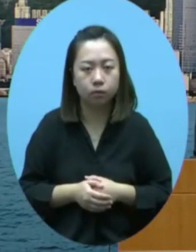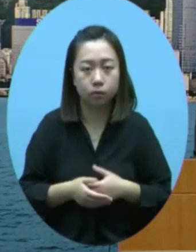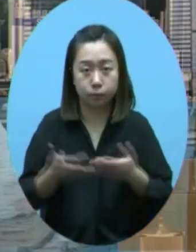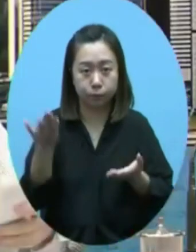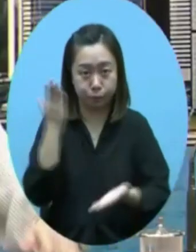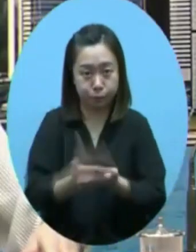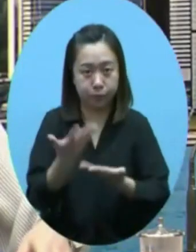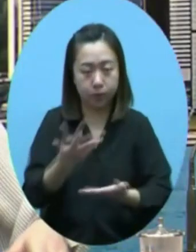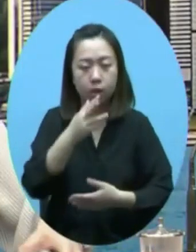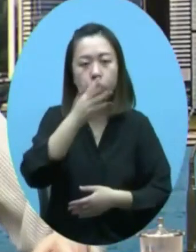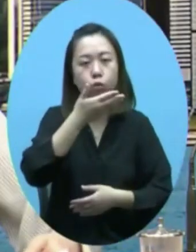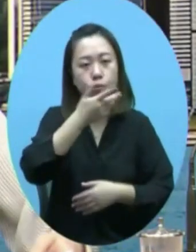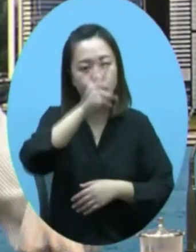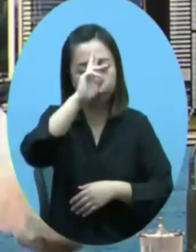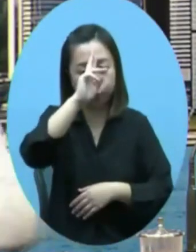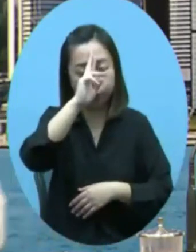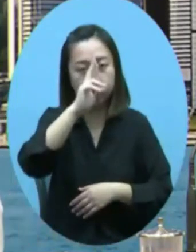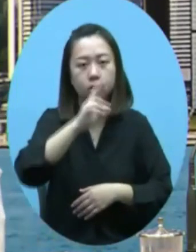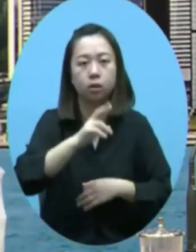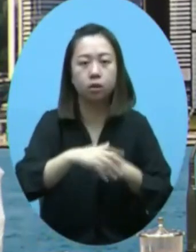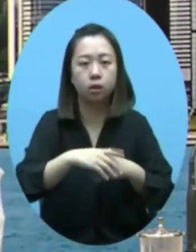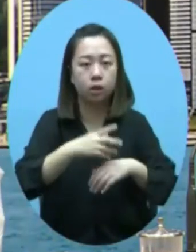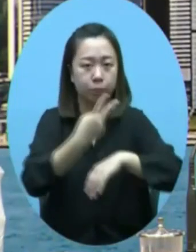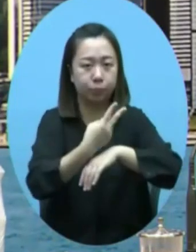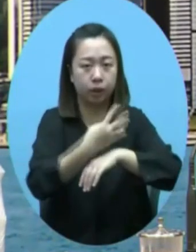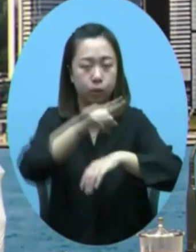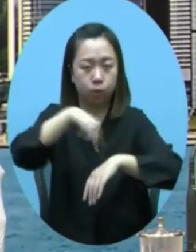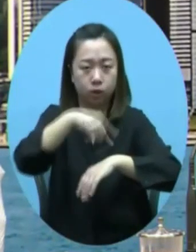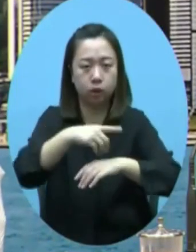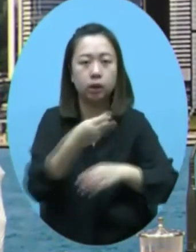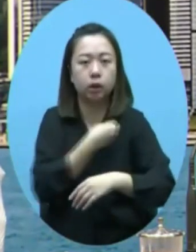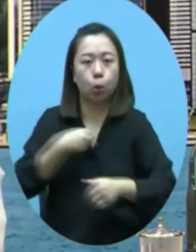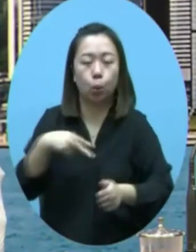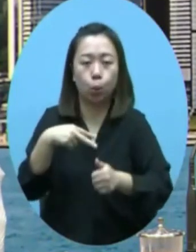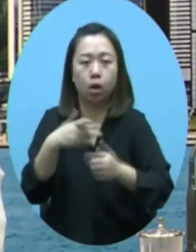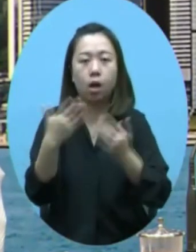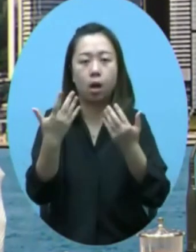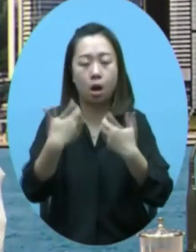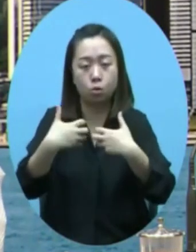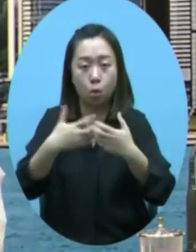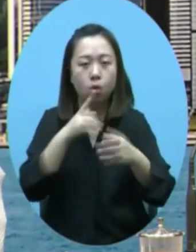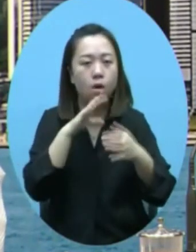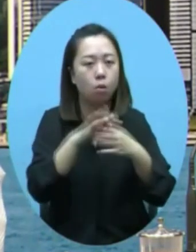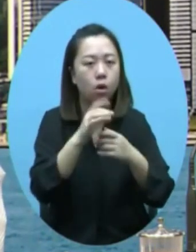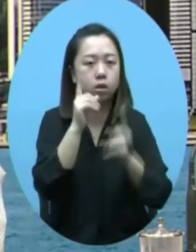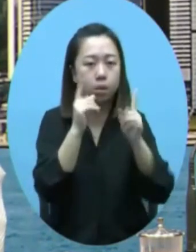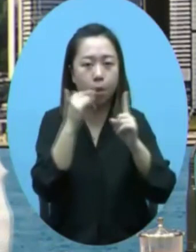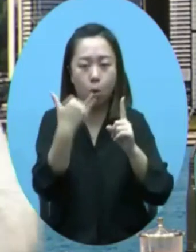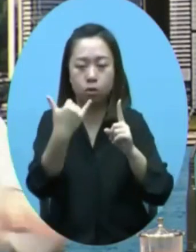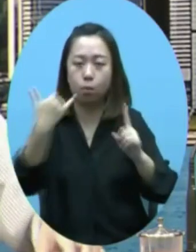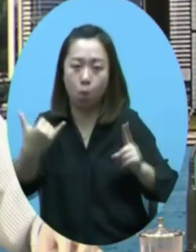Good afternoon. By noon today, in the past 24 hours, the HA